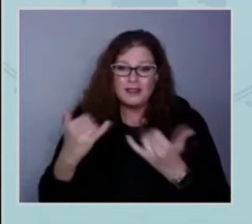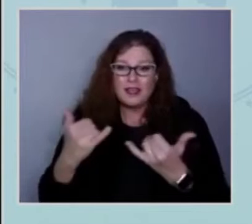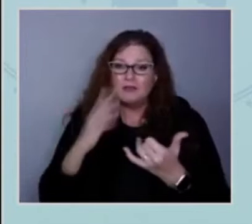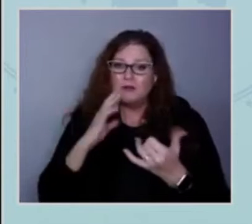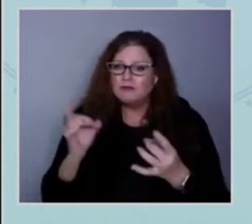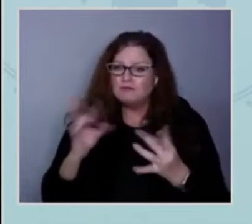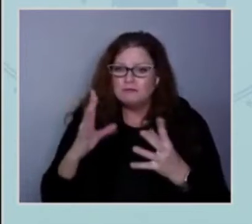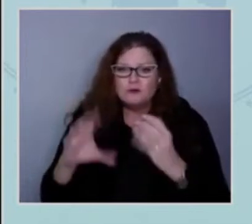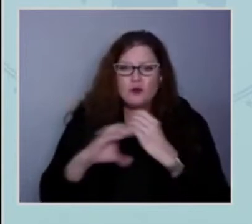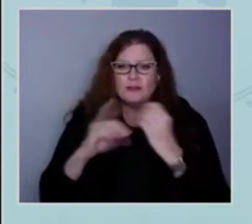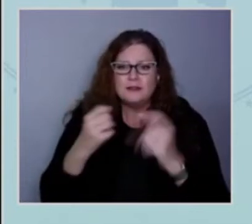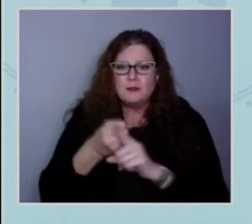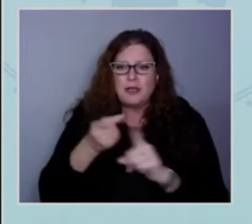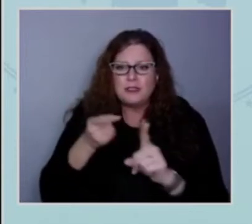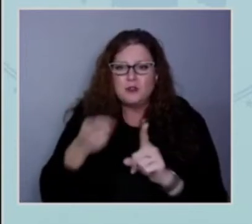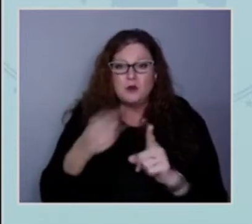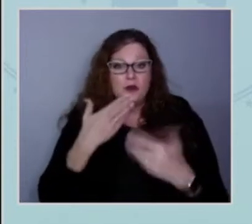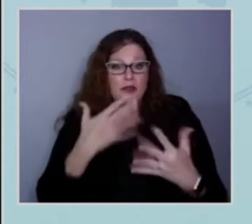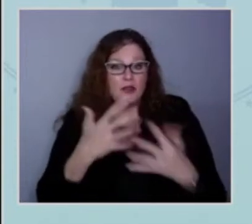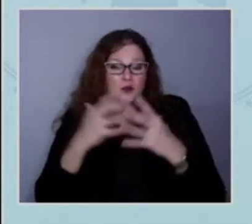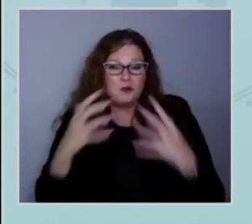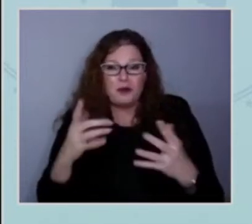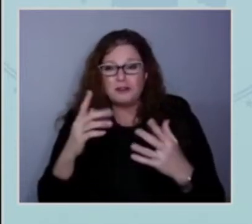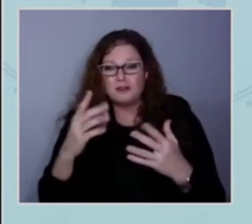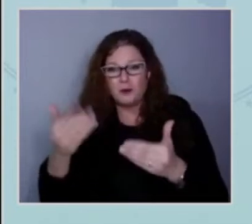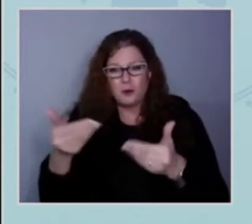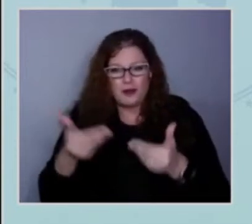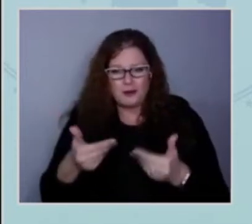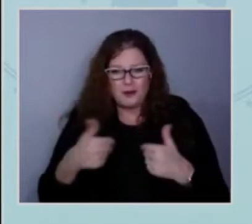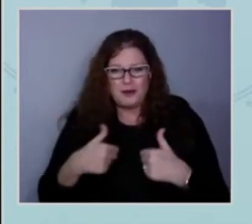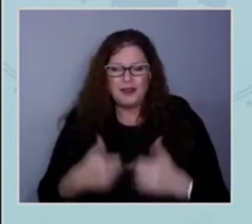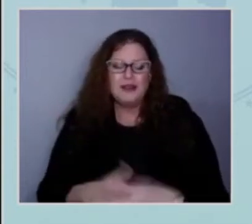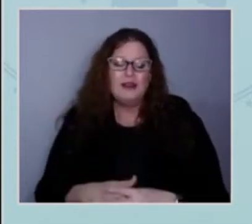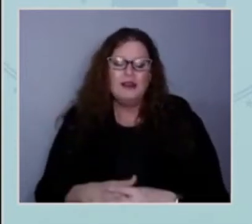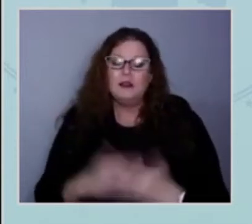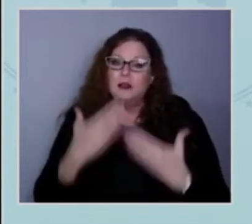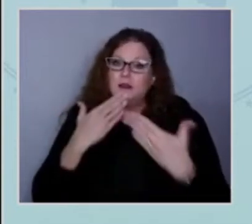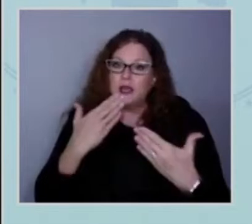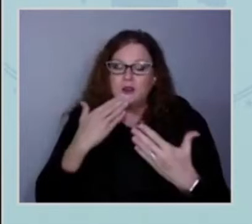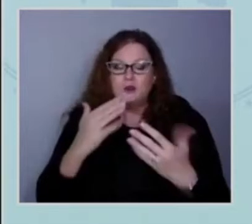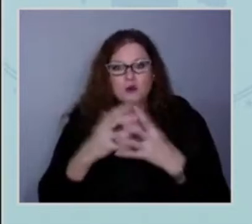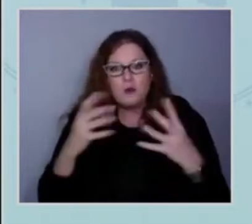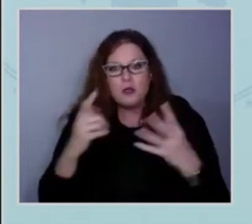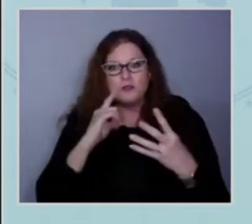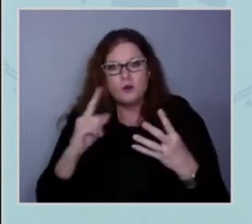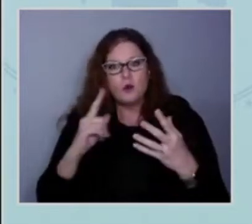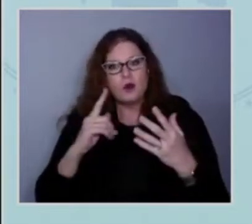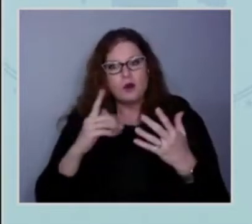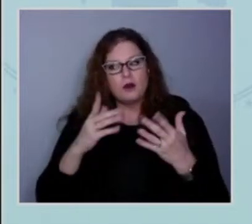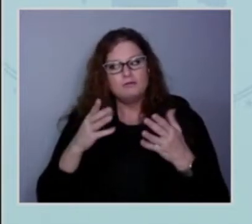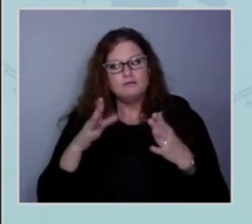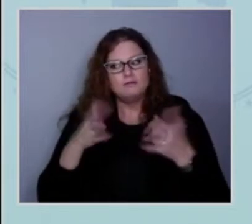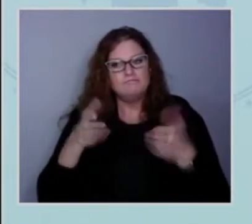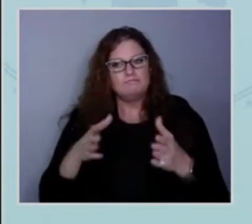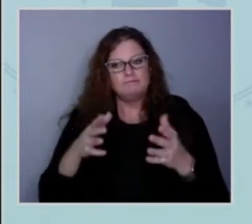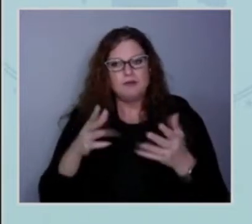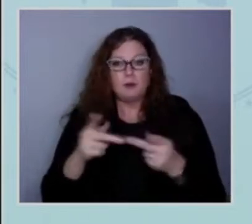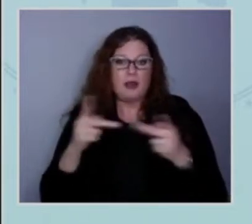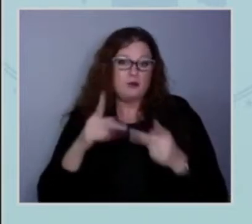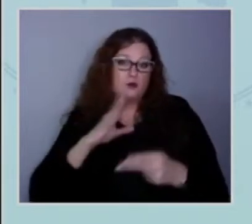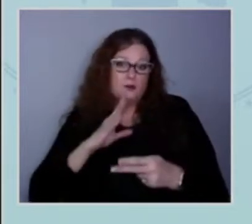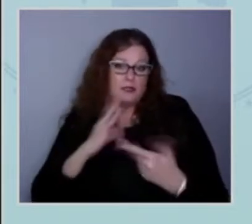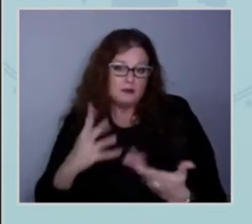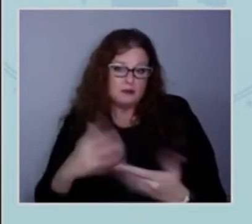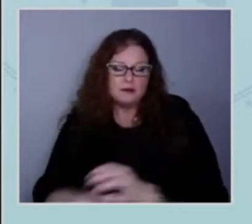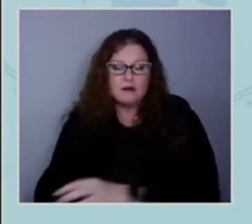my hometown. Thank you for being here. Can you tell us a little bit about how the crisis is affecting you? Yes, thank you so much for having me. And thank